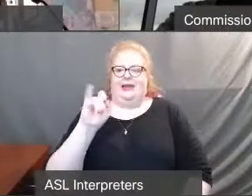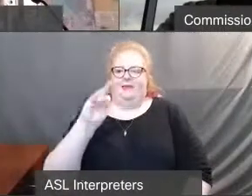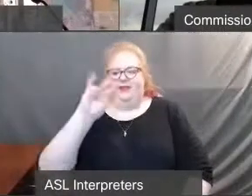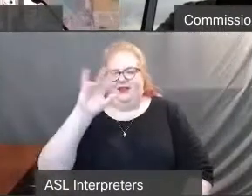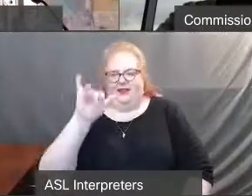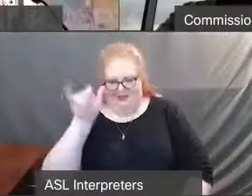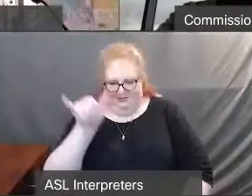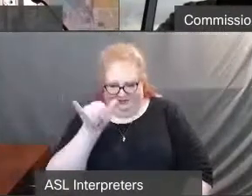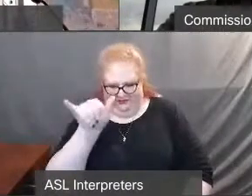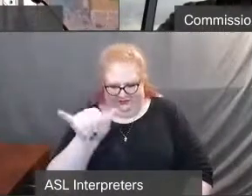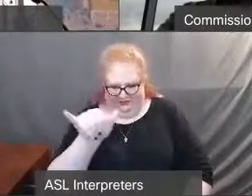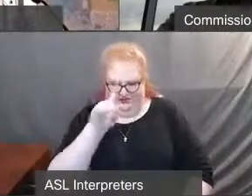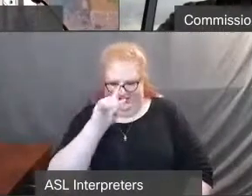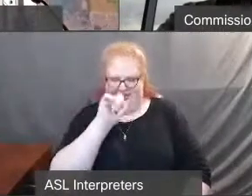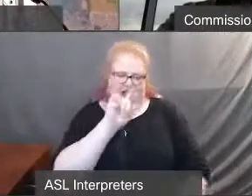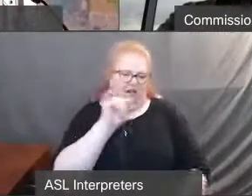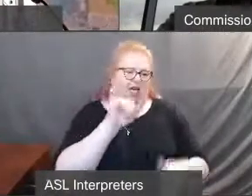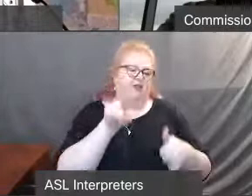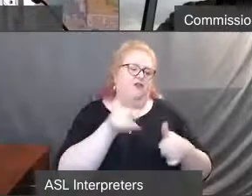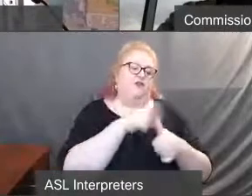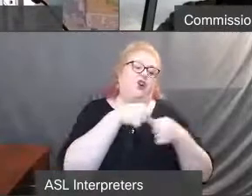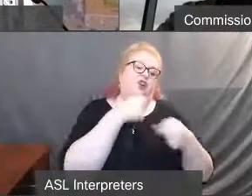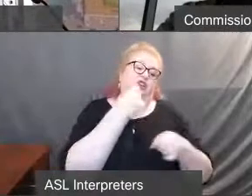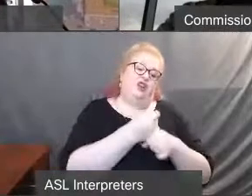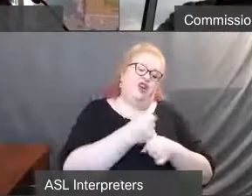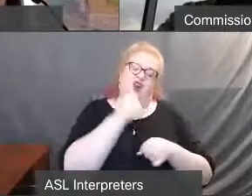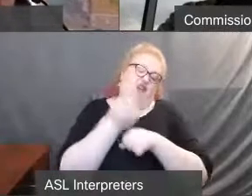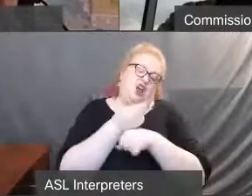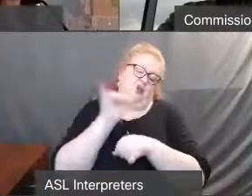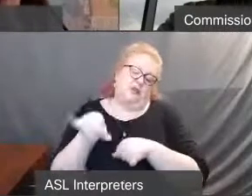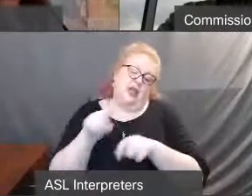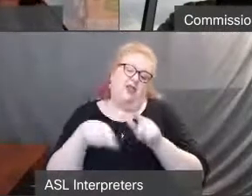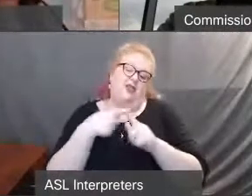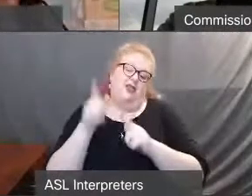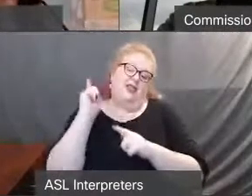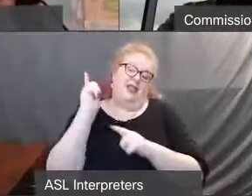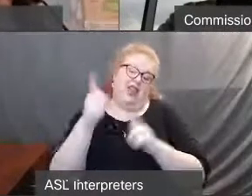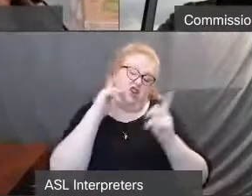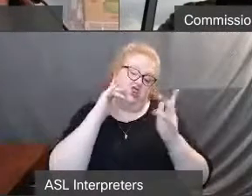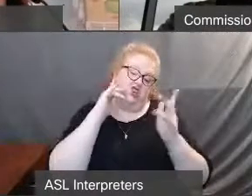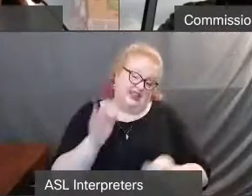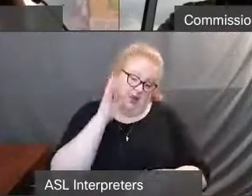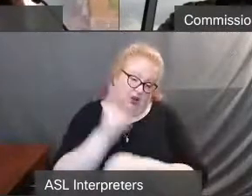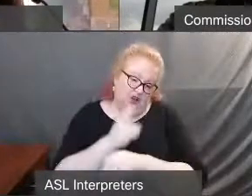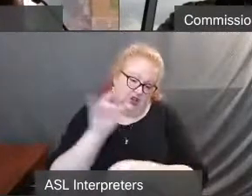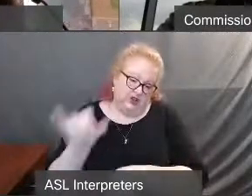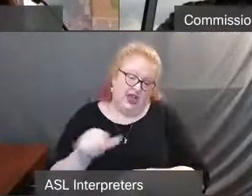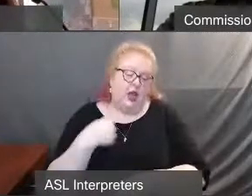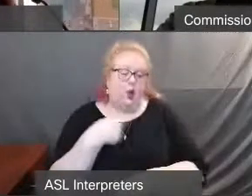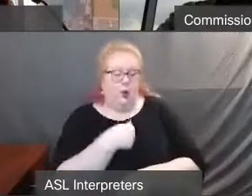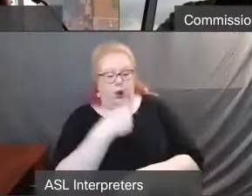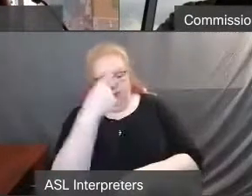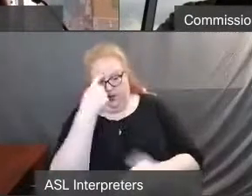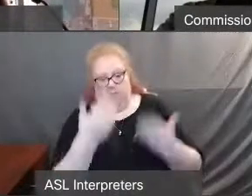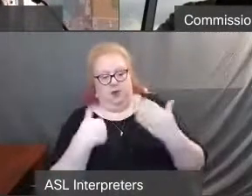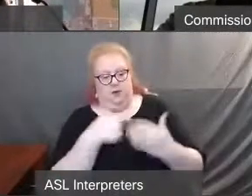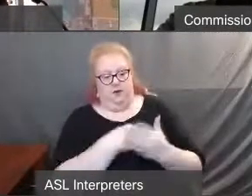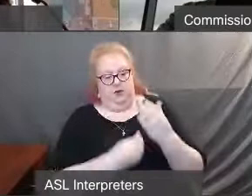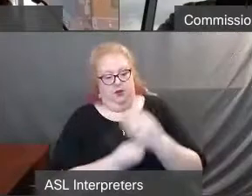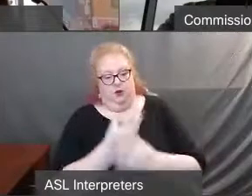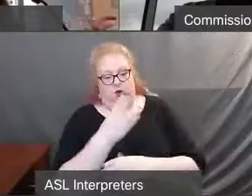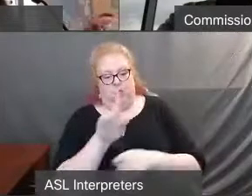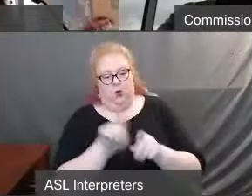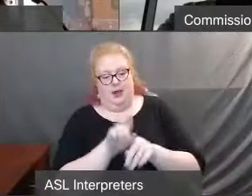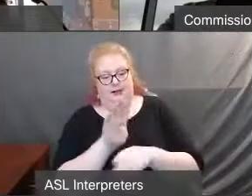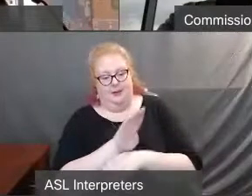saying for it the will first not. year. No, sir. Originally, we thought that as we grew as a business that we would be able to do that. But